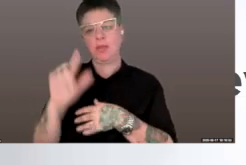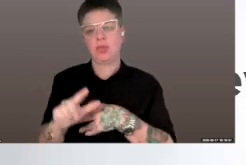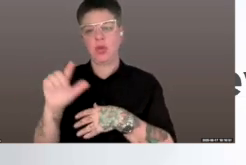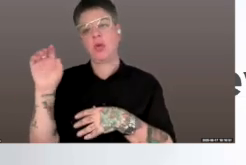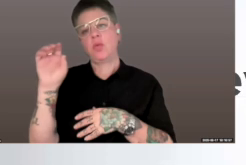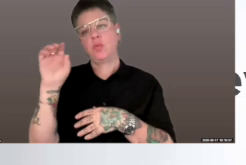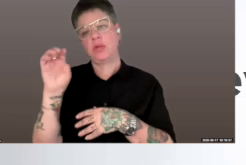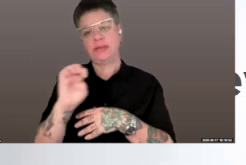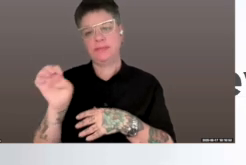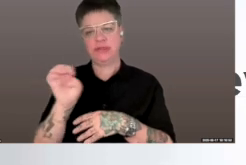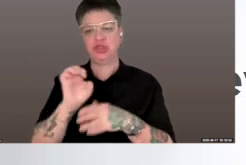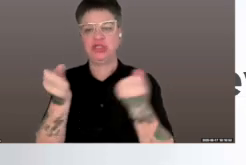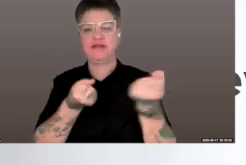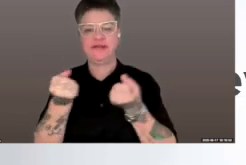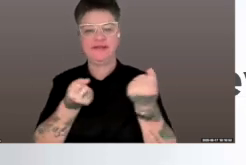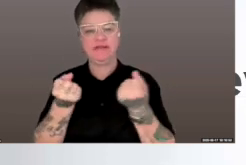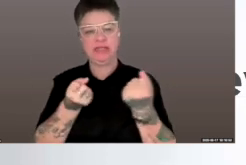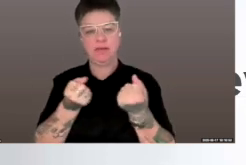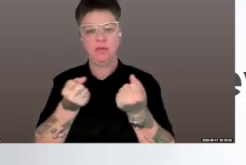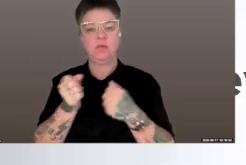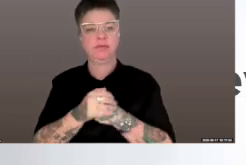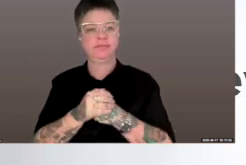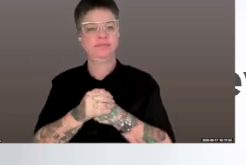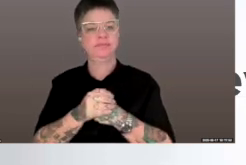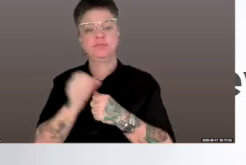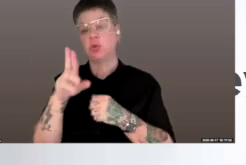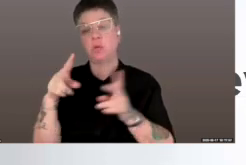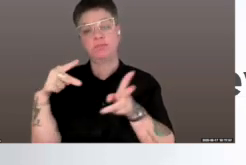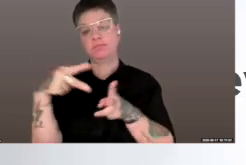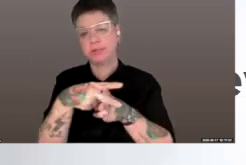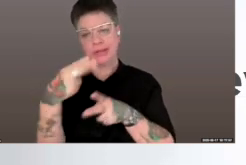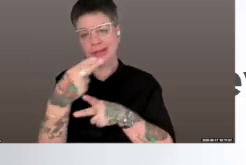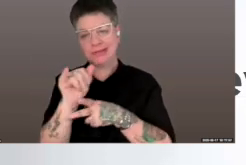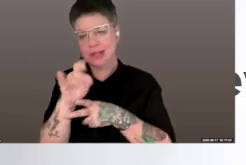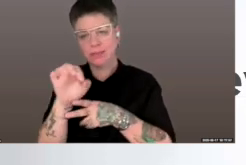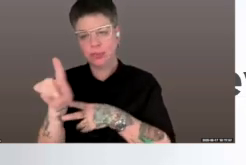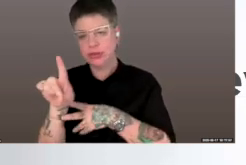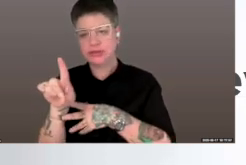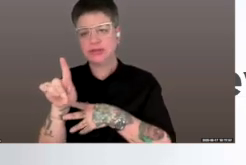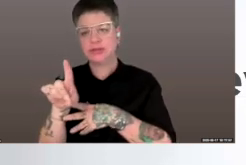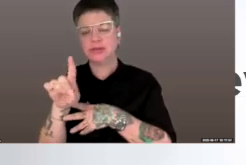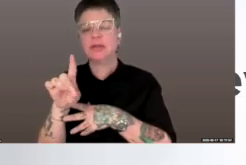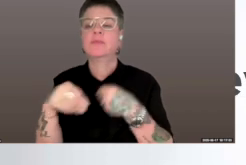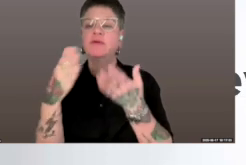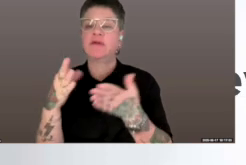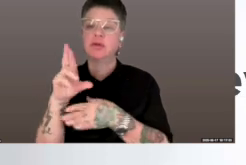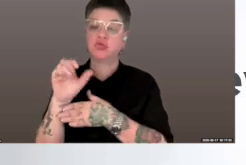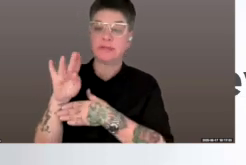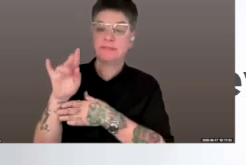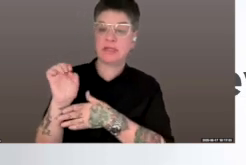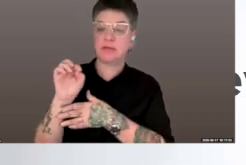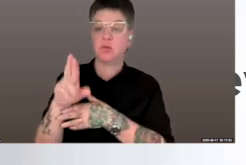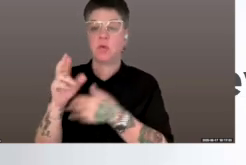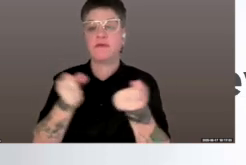eligibility and policies for ZAP. That work group helped create this list, which